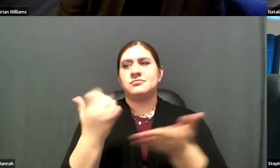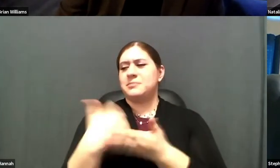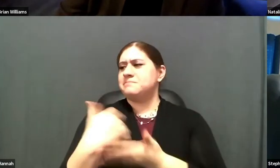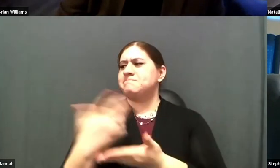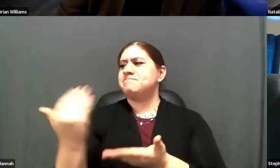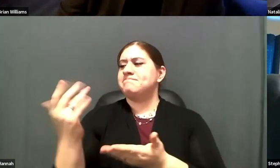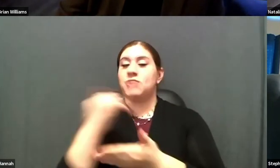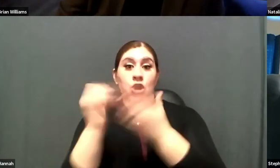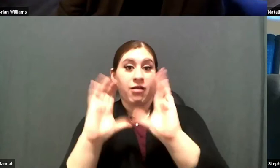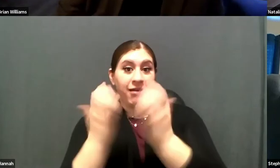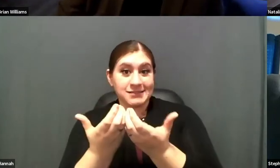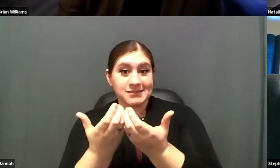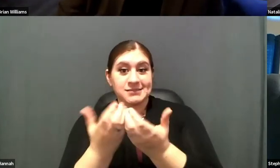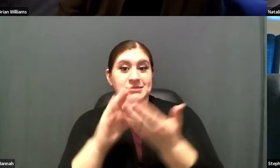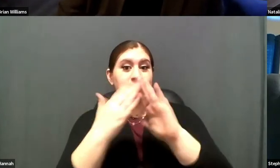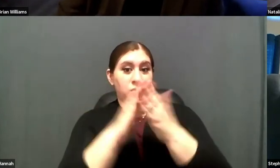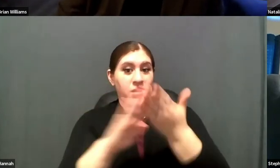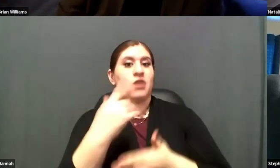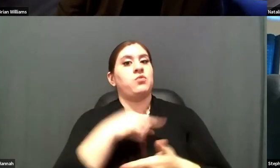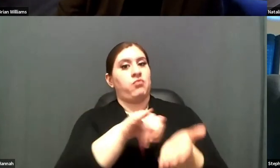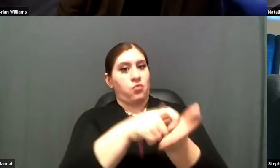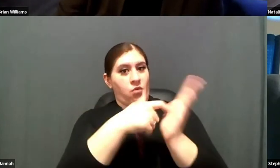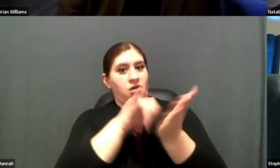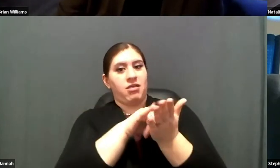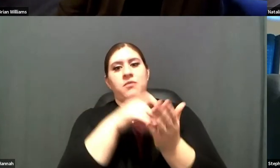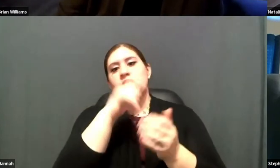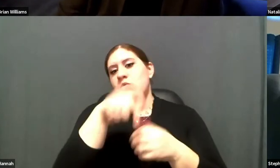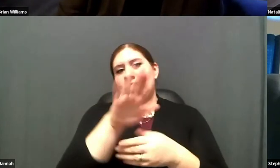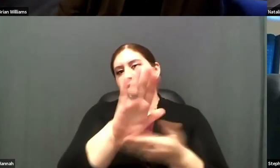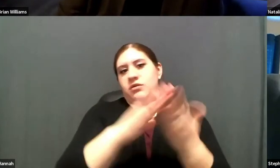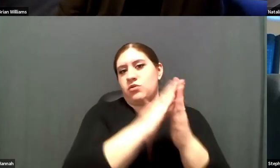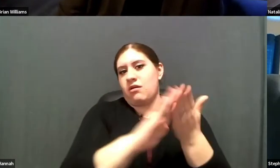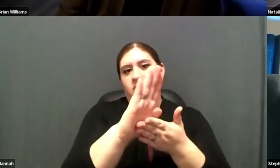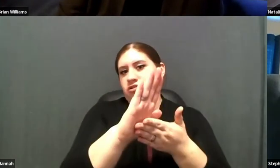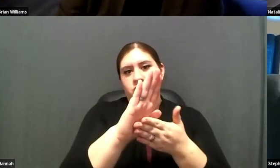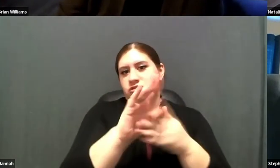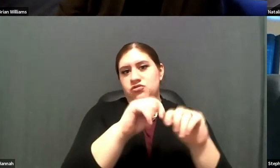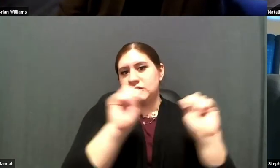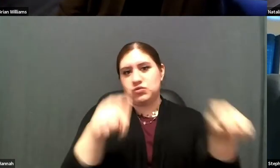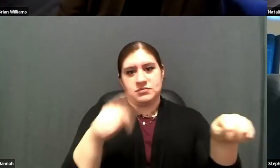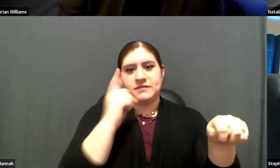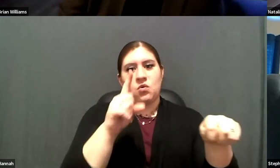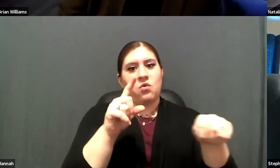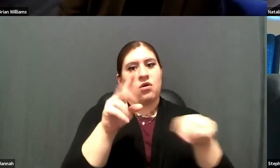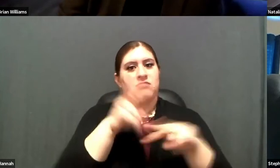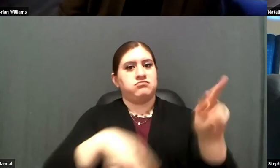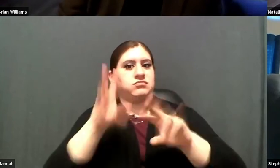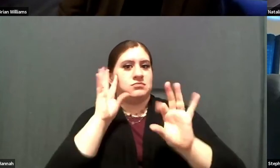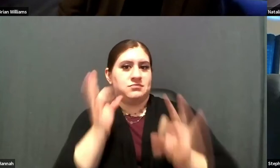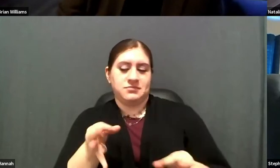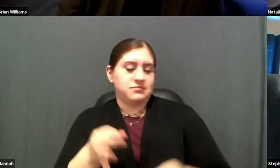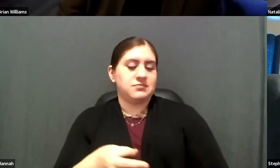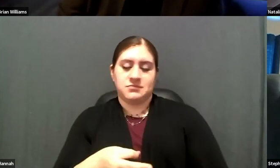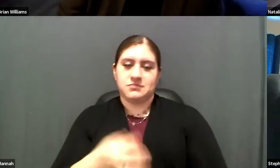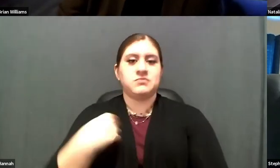an art class at a community college, we actually don't need your community college transcripts in order to render a decision for you. So